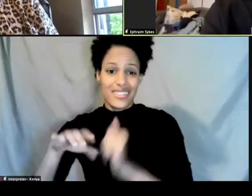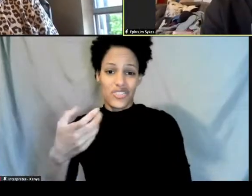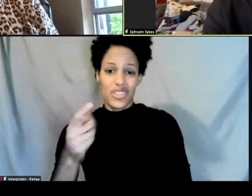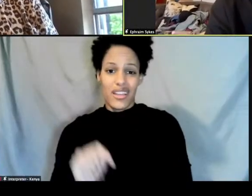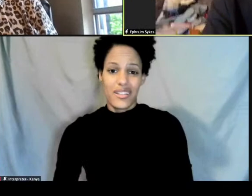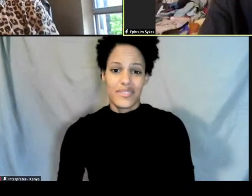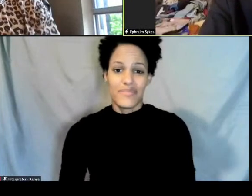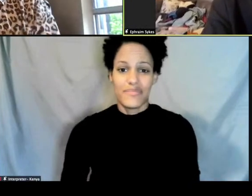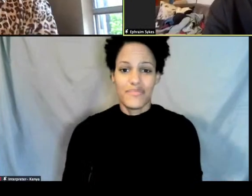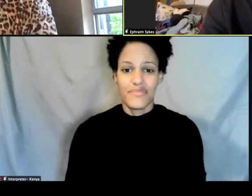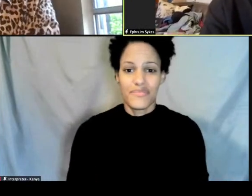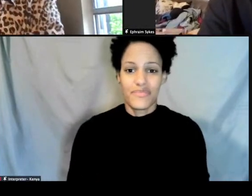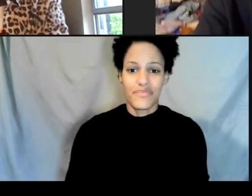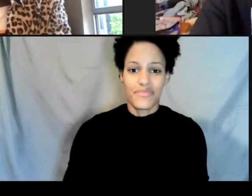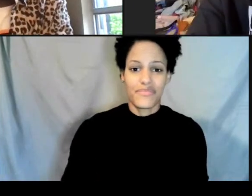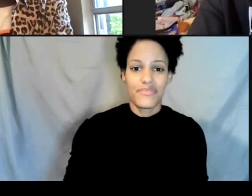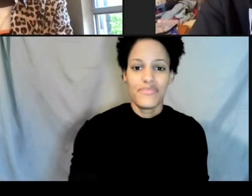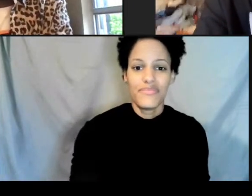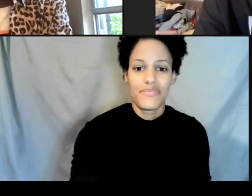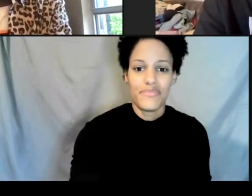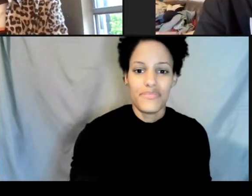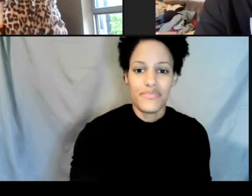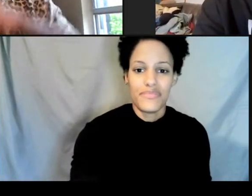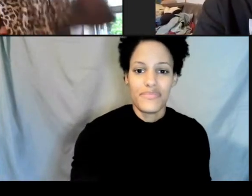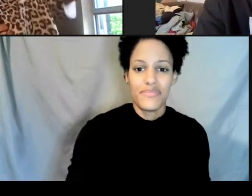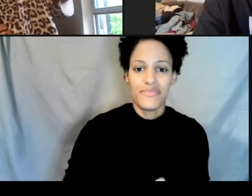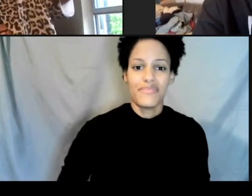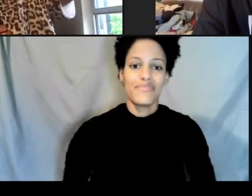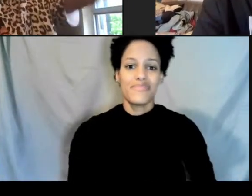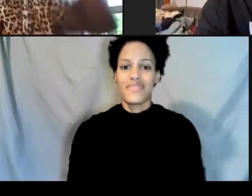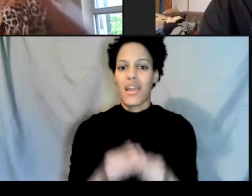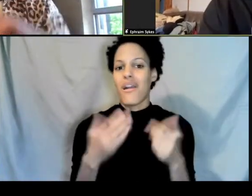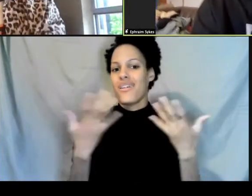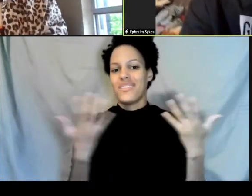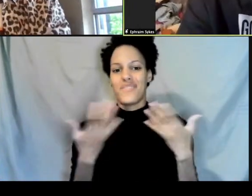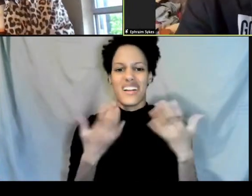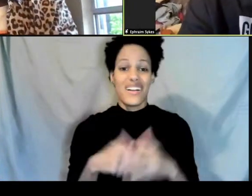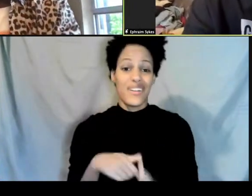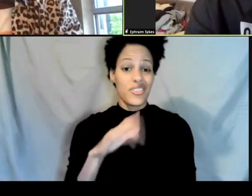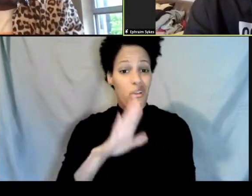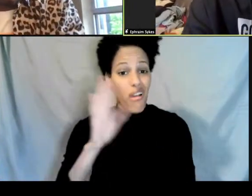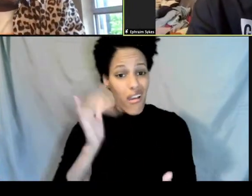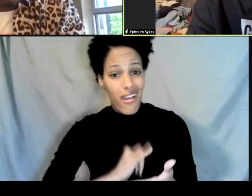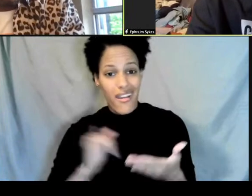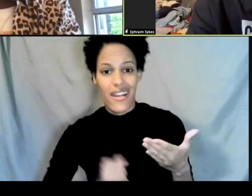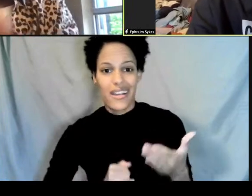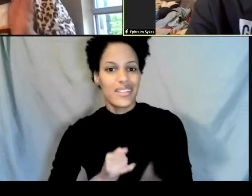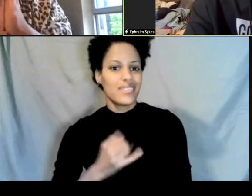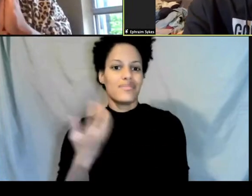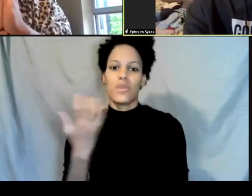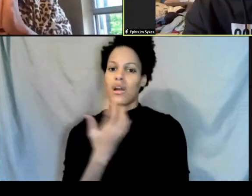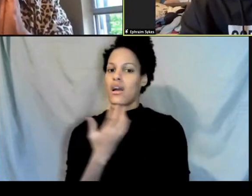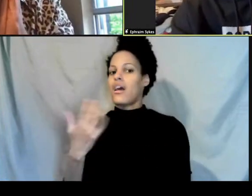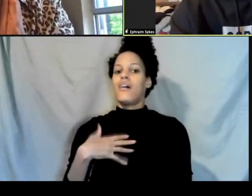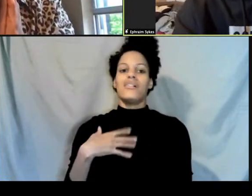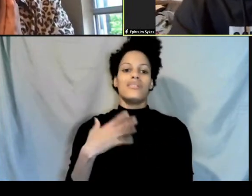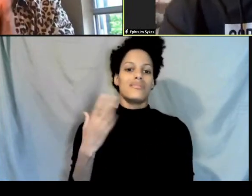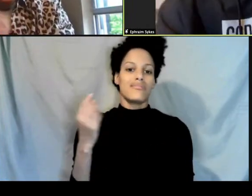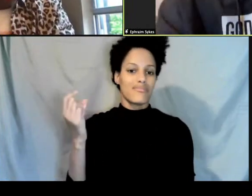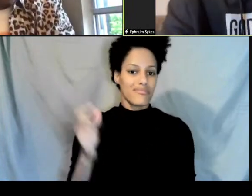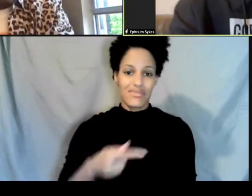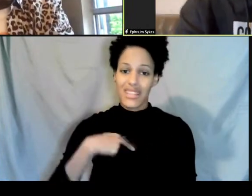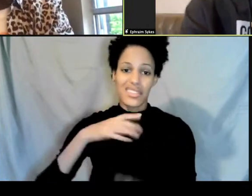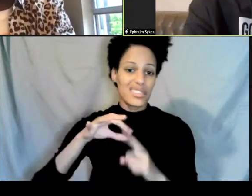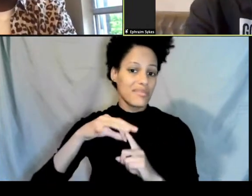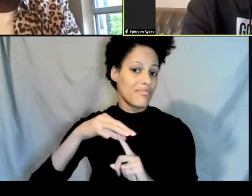Yappity yap. Yeah, no, boy. I love it, man. Yo, your artwork, dude, that is so special, man. Yeah. That is so